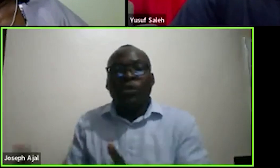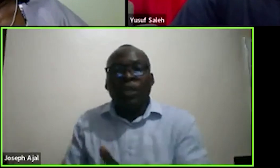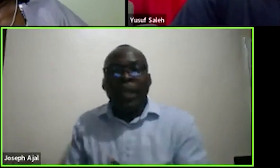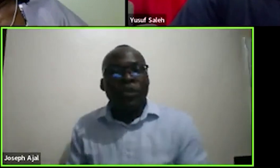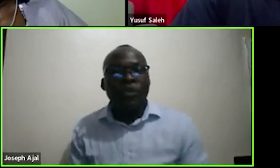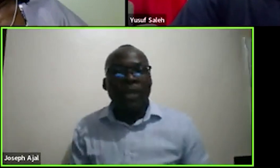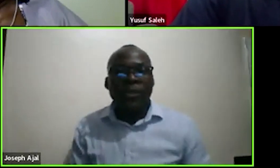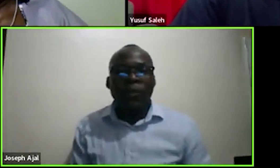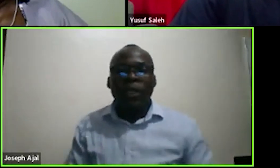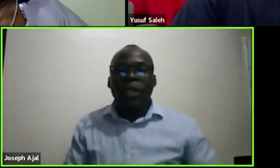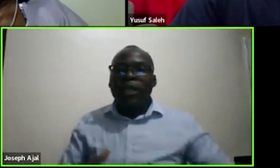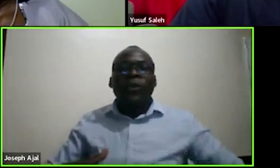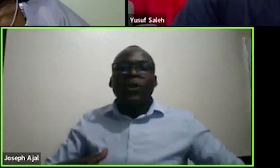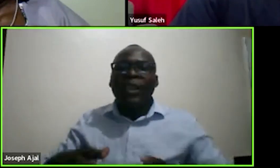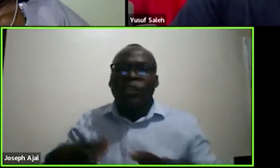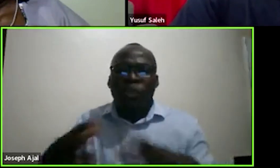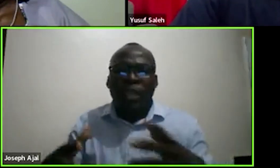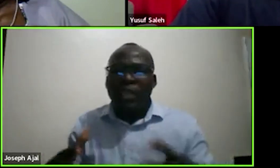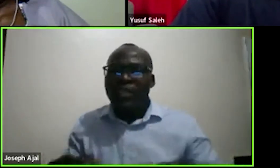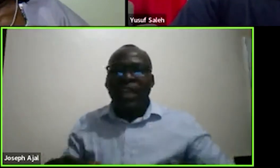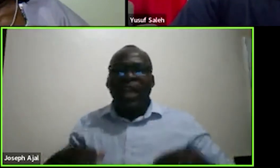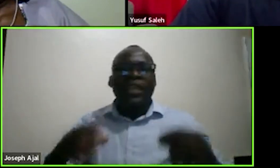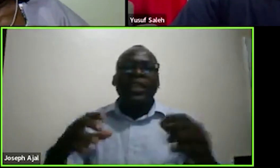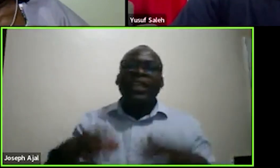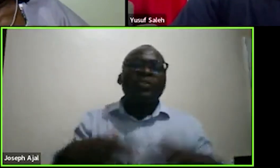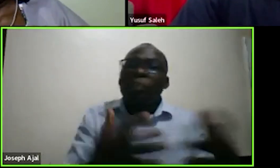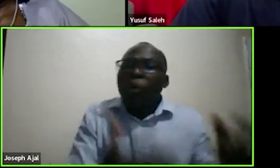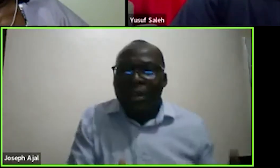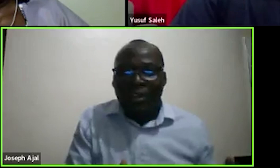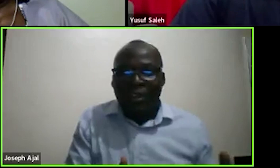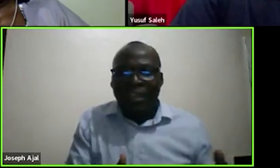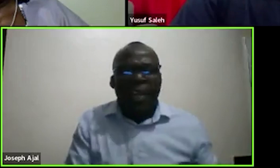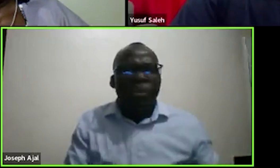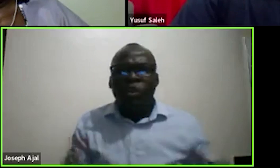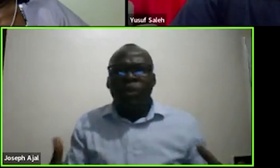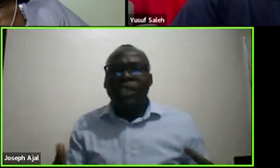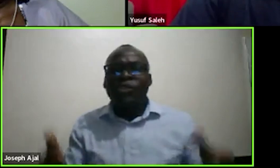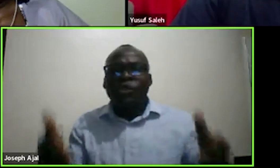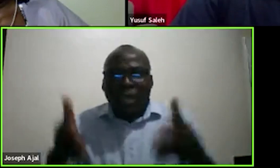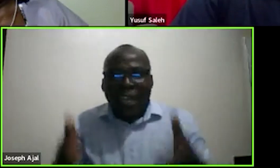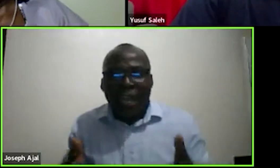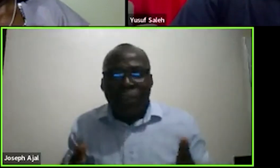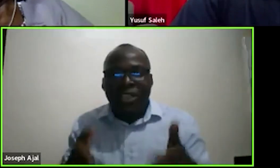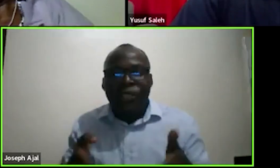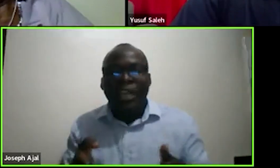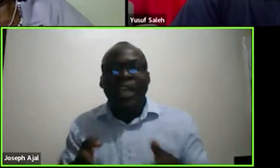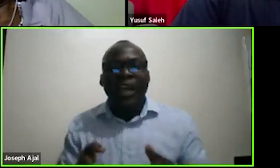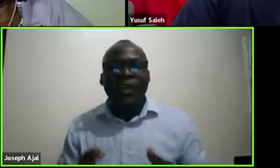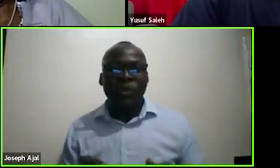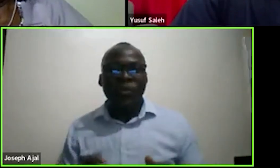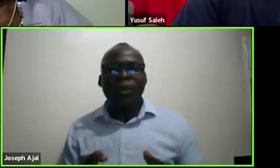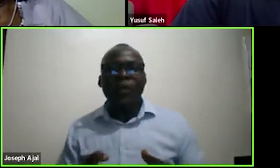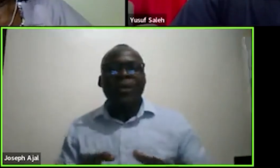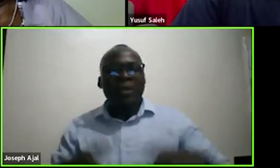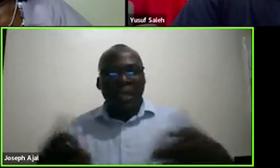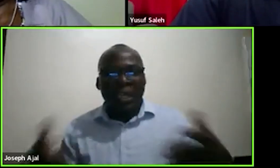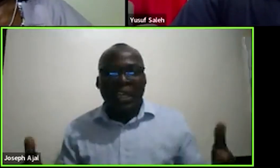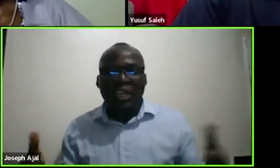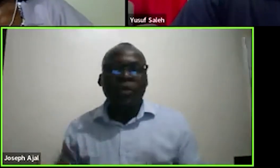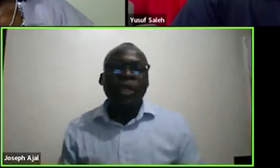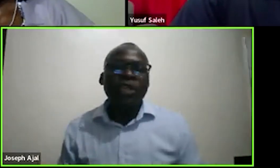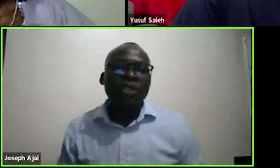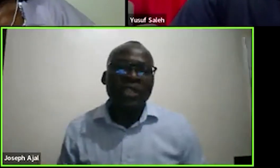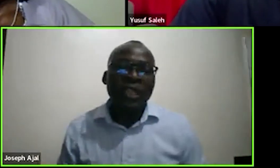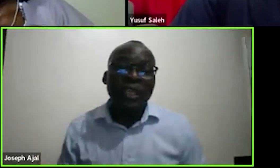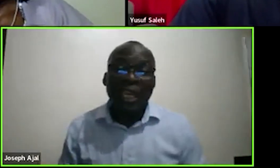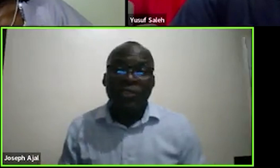tour of duty like 2 months ago. So there's so many things. And then there's board. There are board opportunities. Today, we just got an announcement. One of our leading